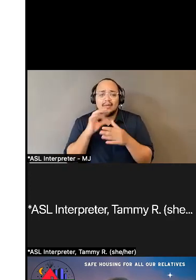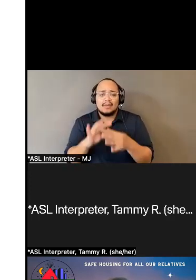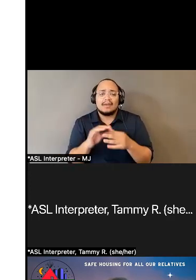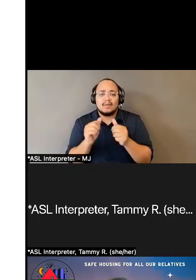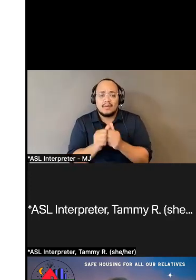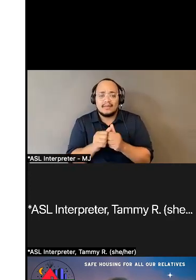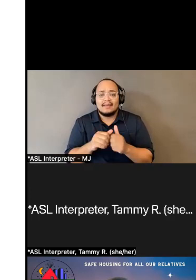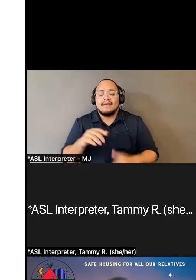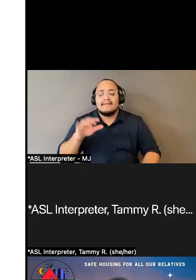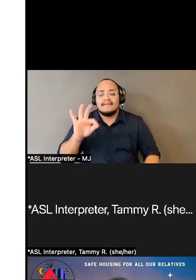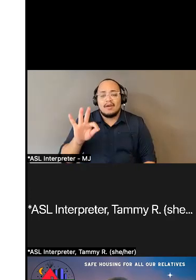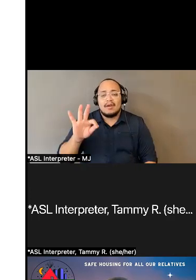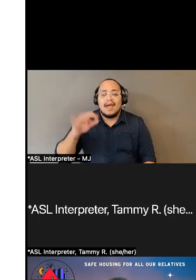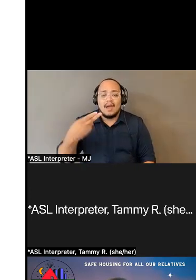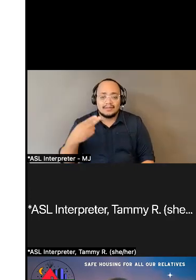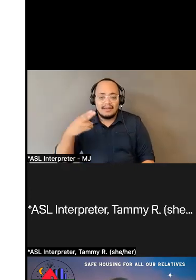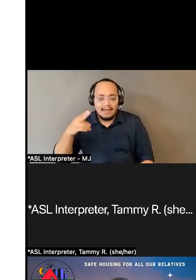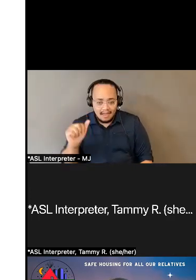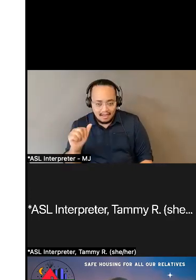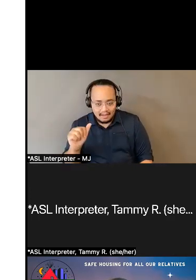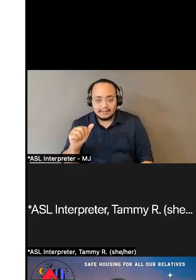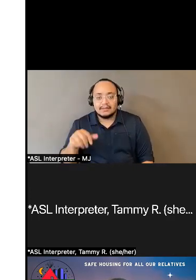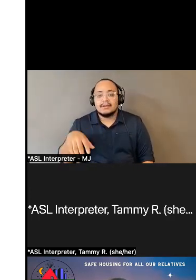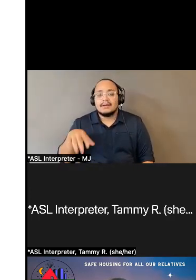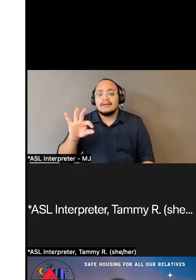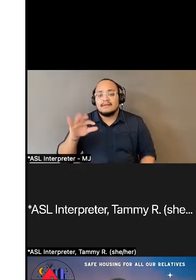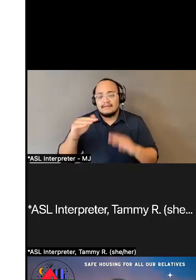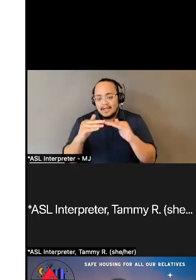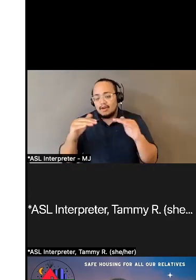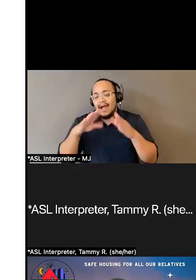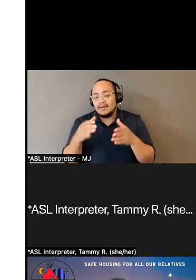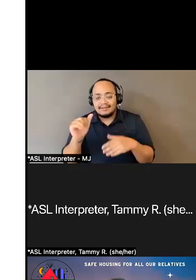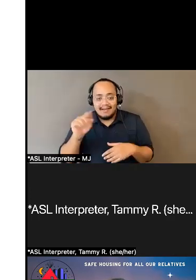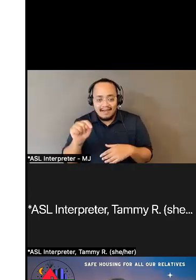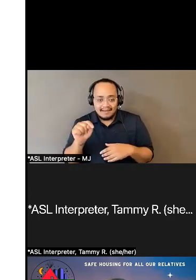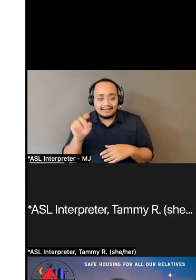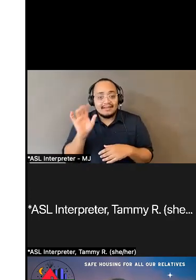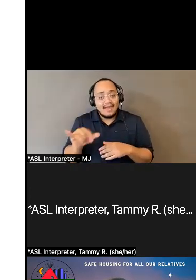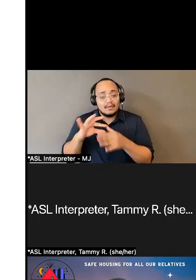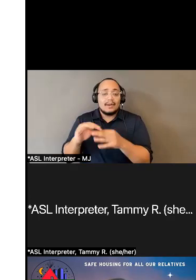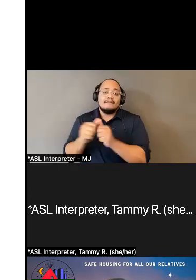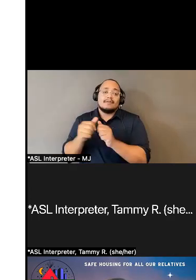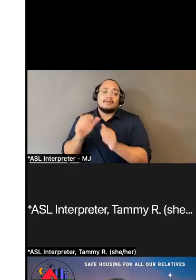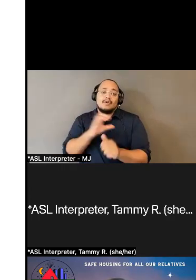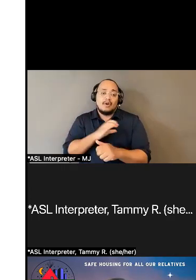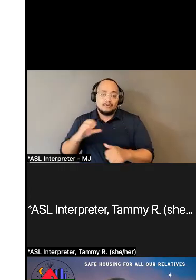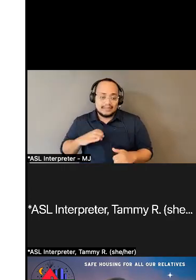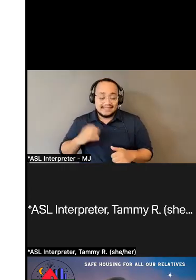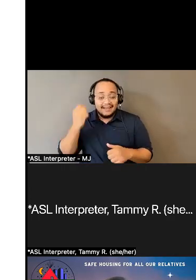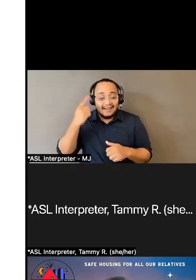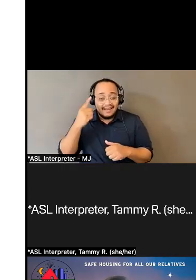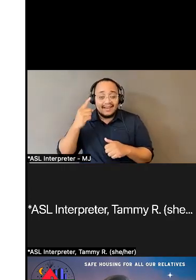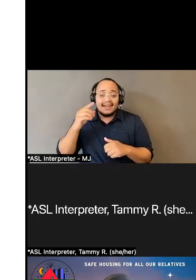Indian preference and how those two, obviously the Fair Housing Act is an act of Congress, and Indian preference is something that